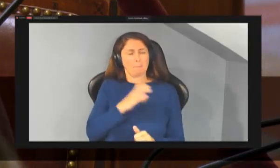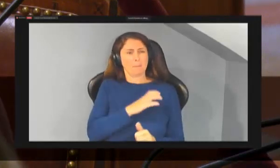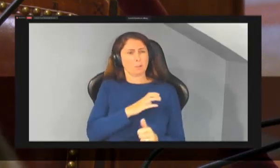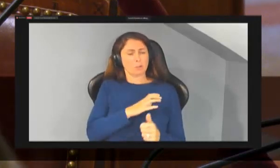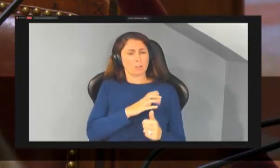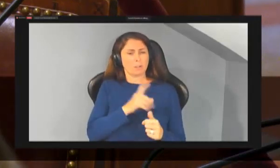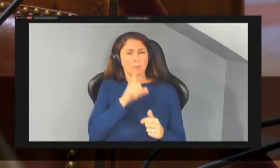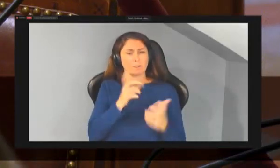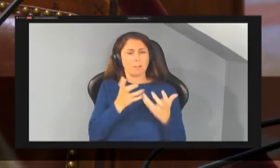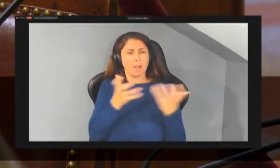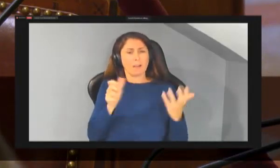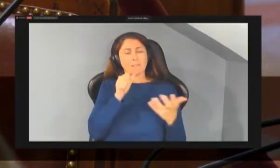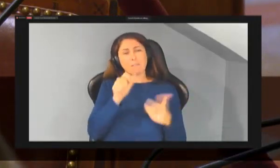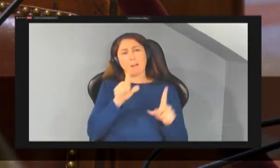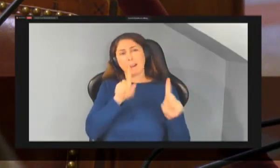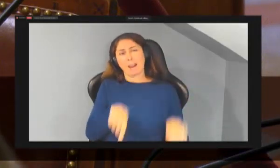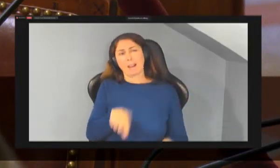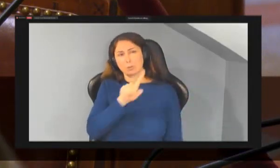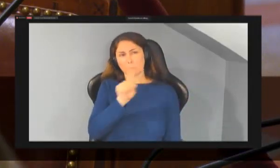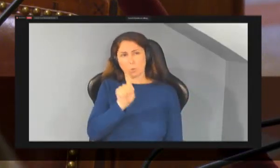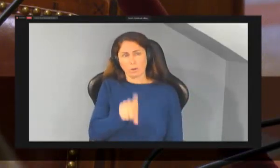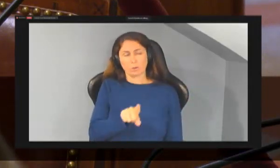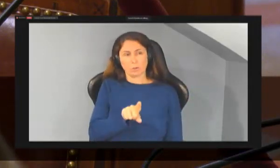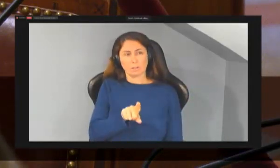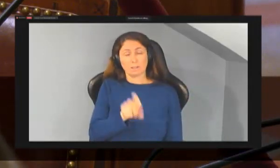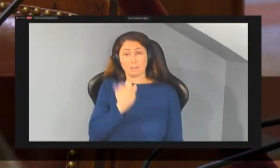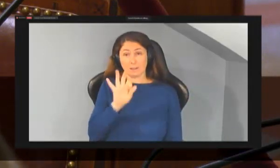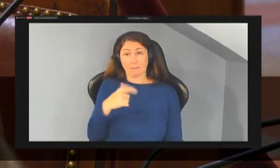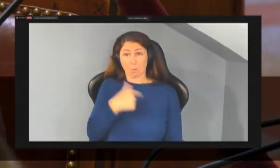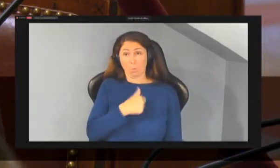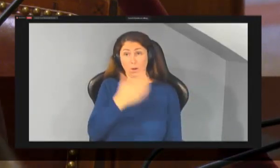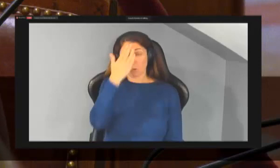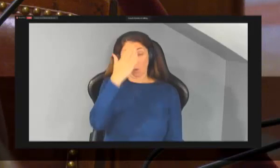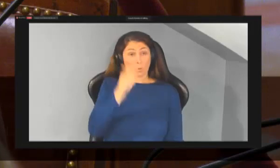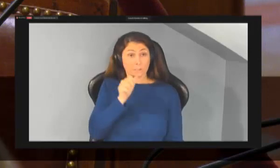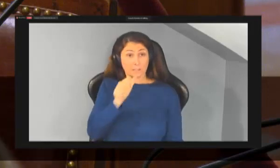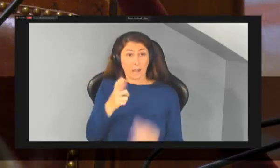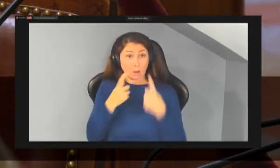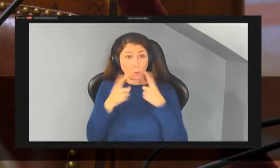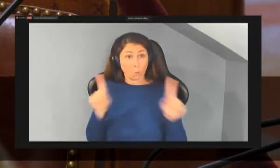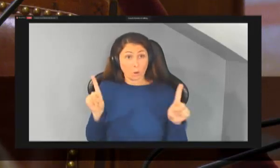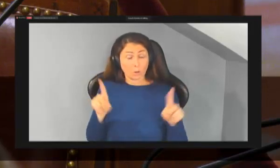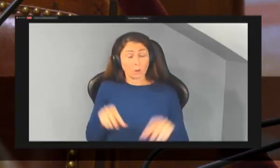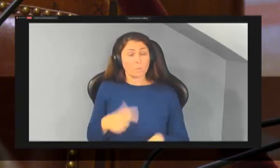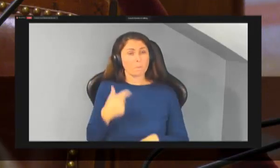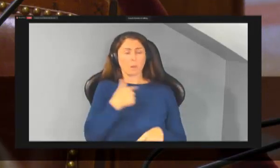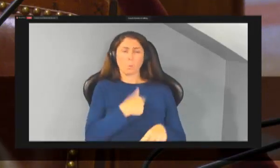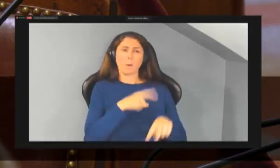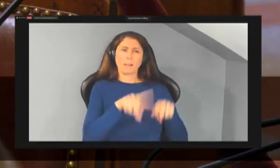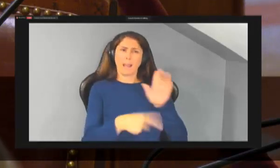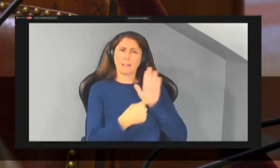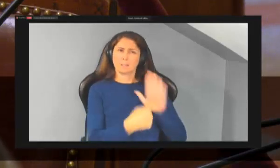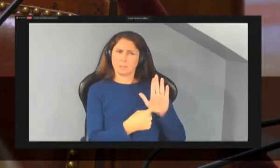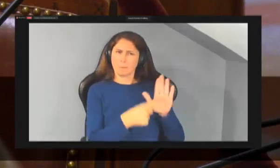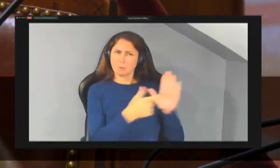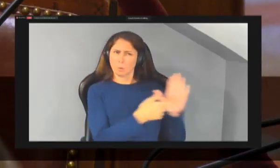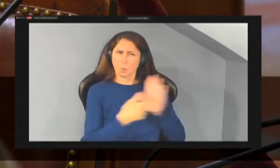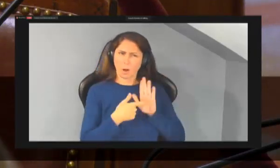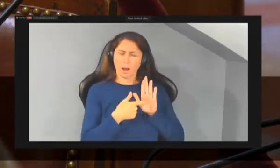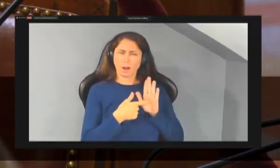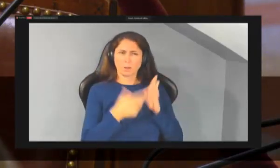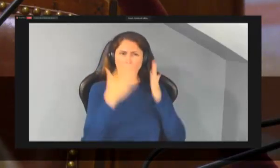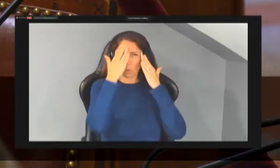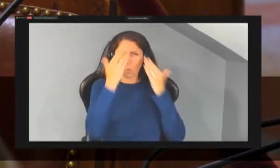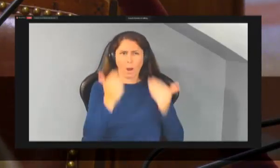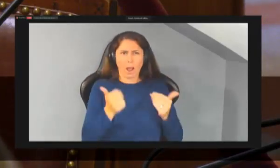unanswered questions, and it seems like if we know it's not going to work and we can't demonstrate that it is required, why the rush?